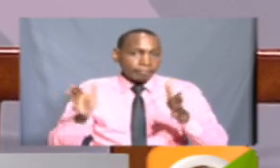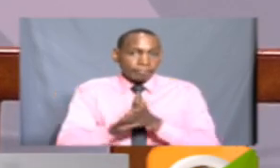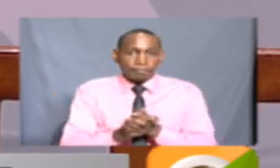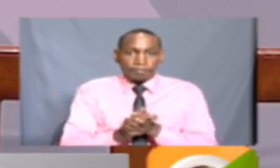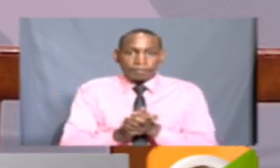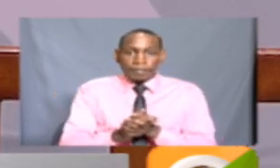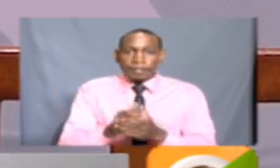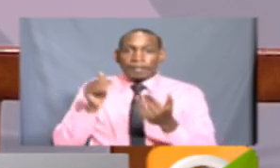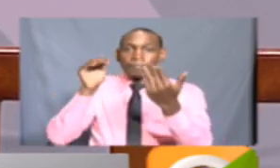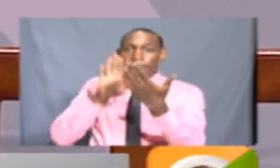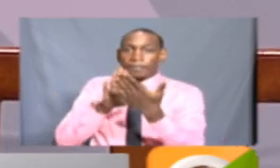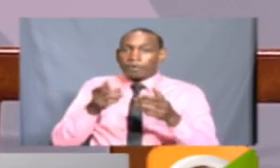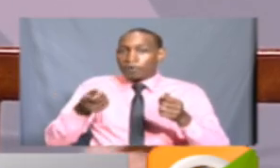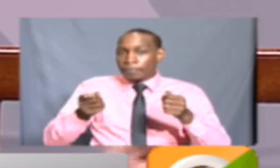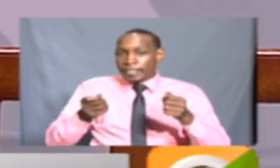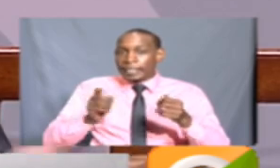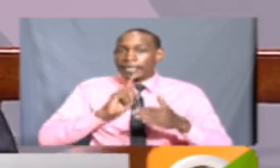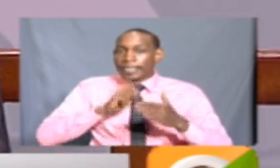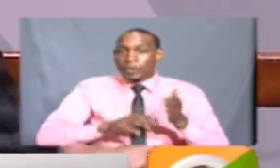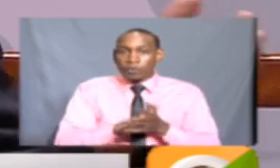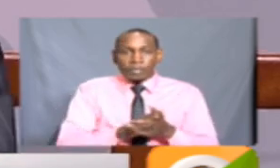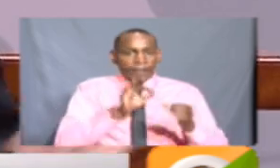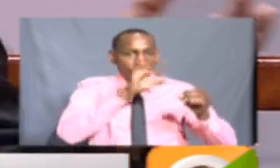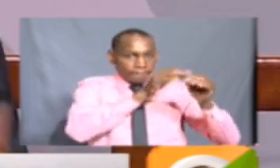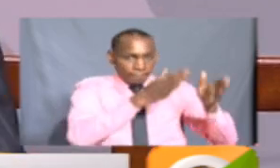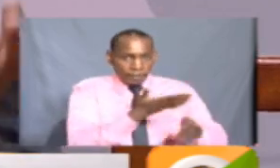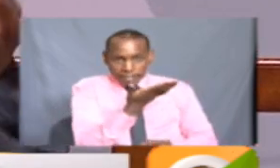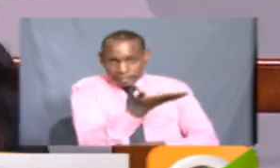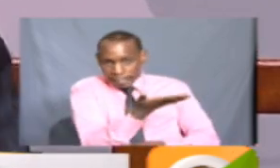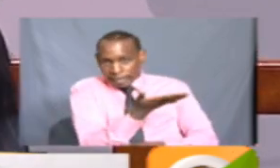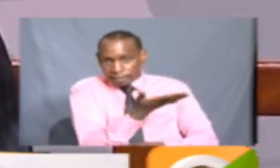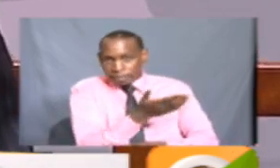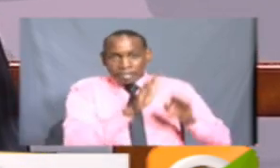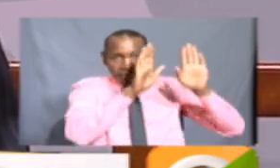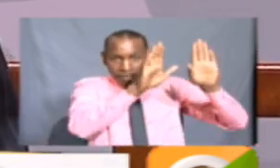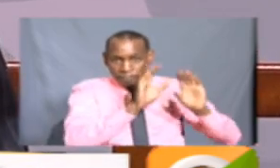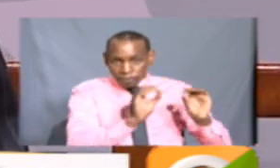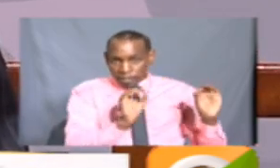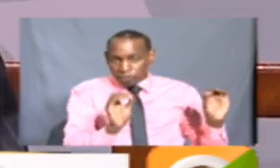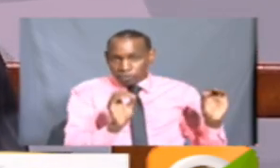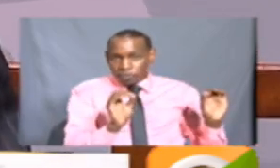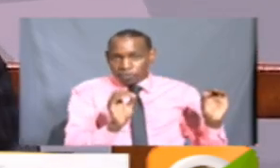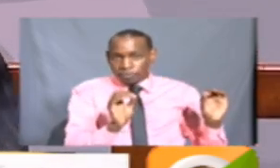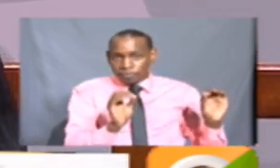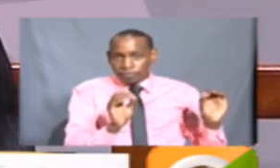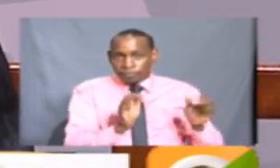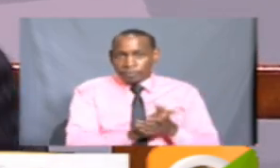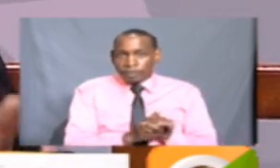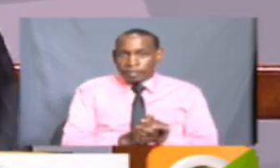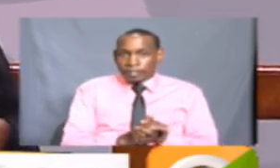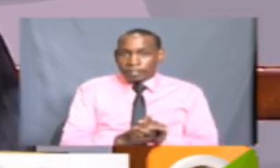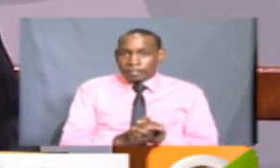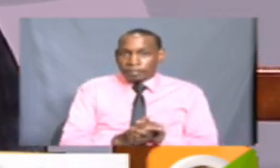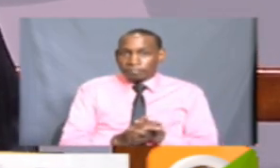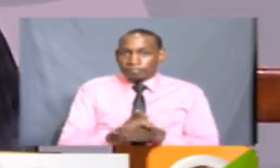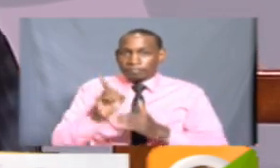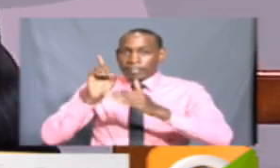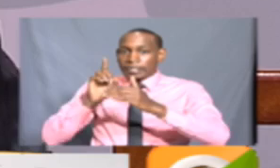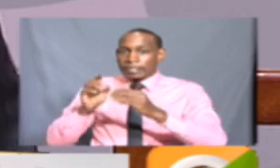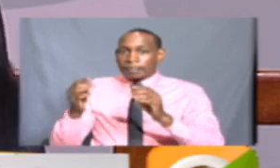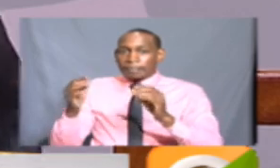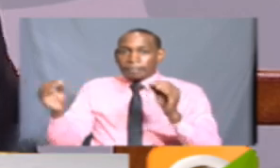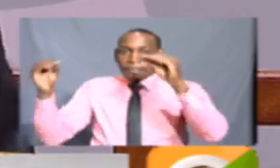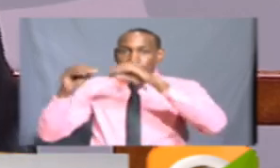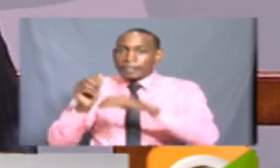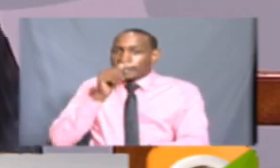press conferences telling us the electorate does not matter. It is our boardroom negotiations